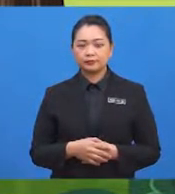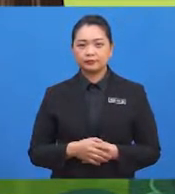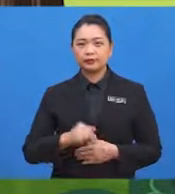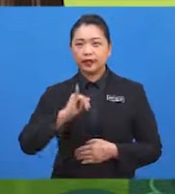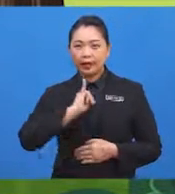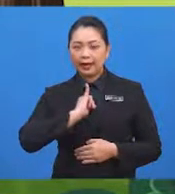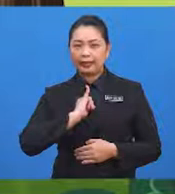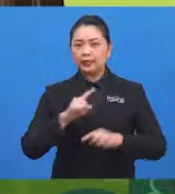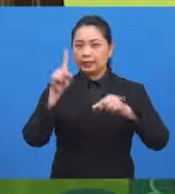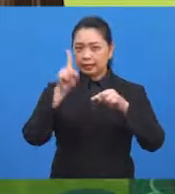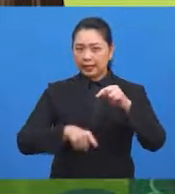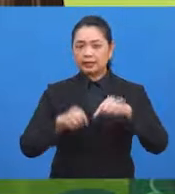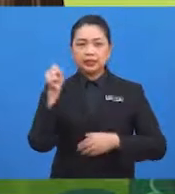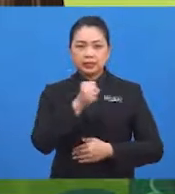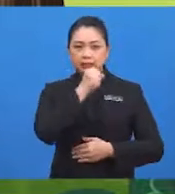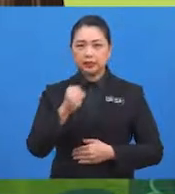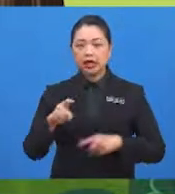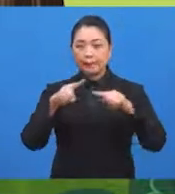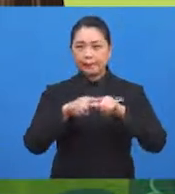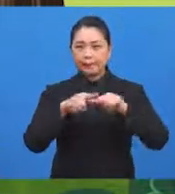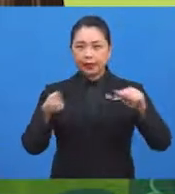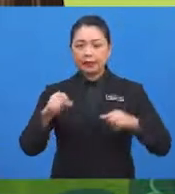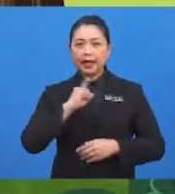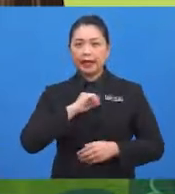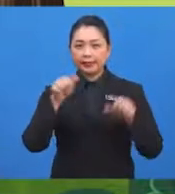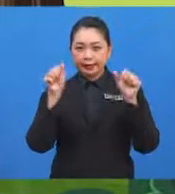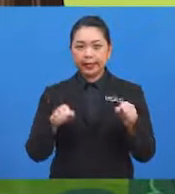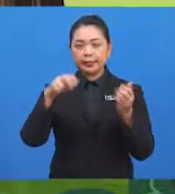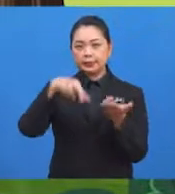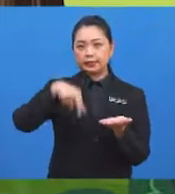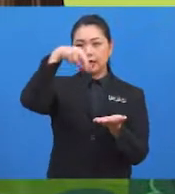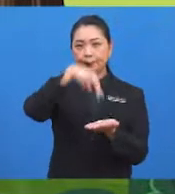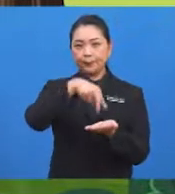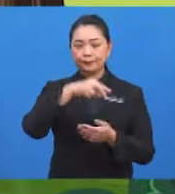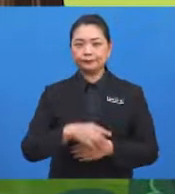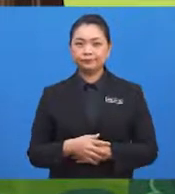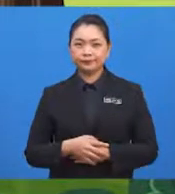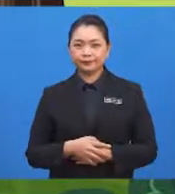I can't sing, but I can jump.